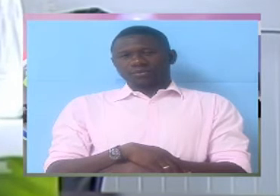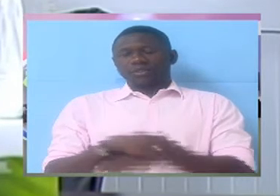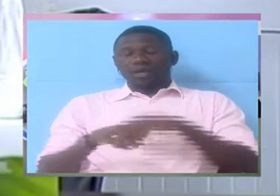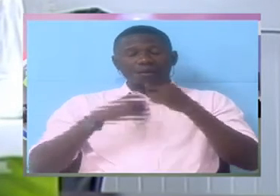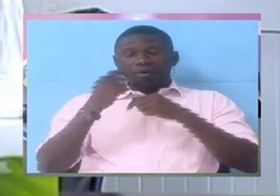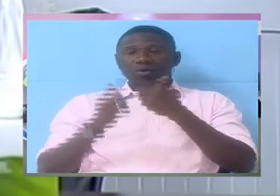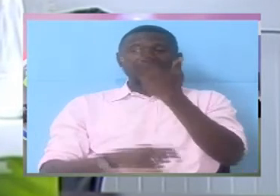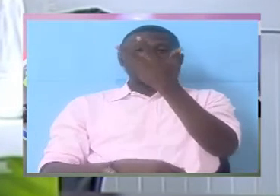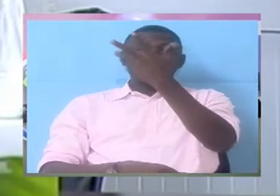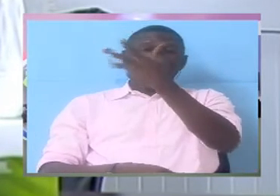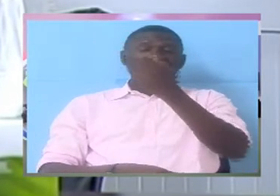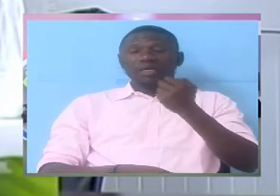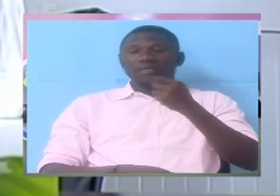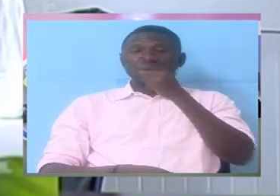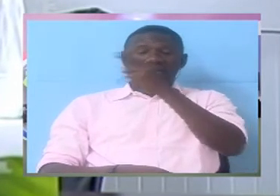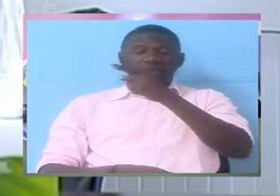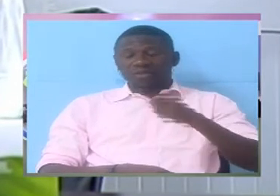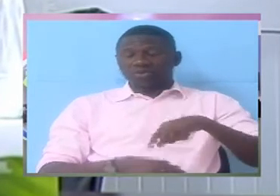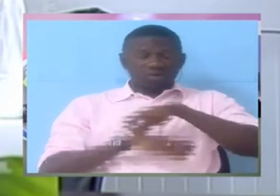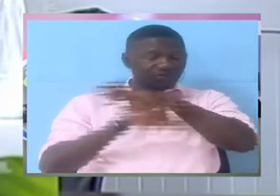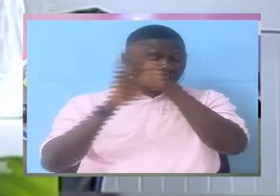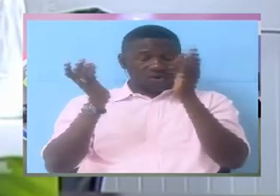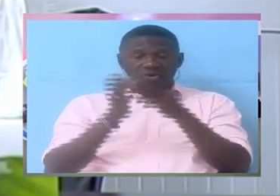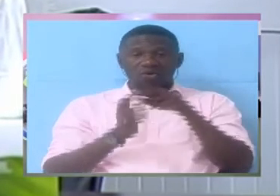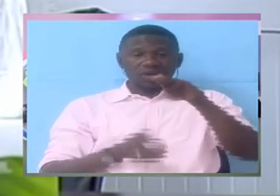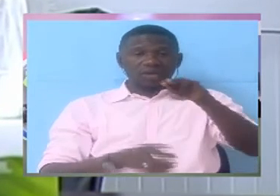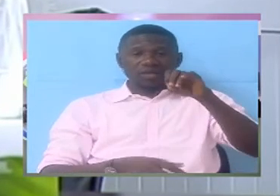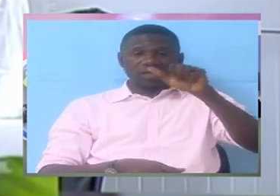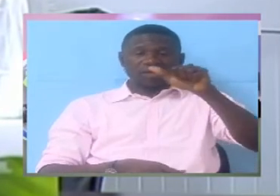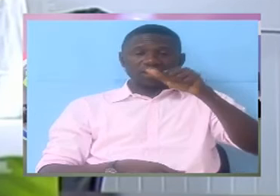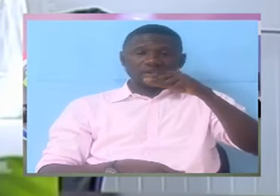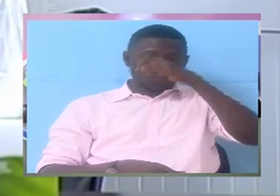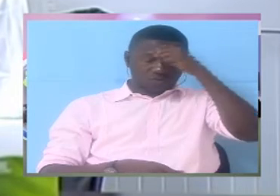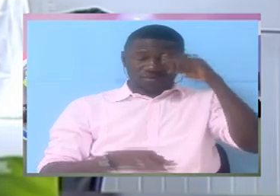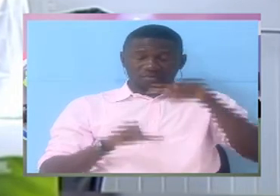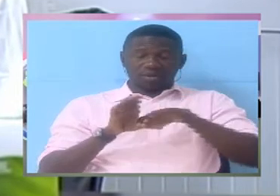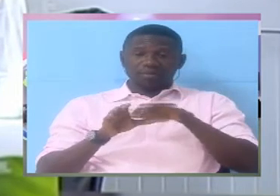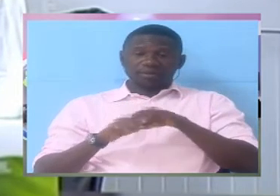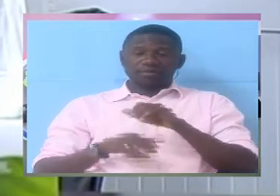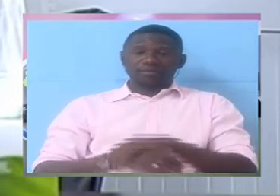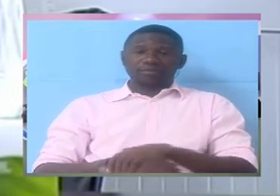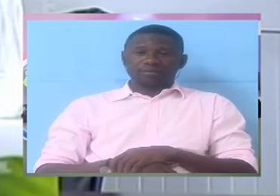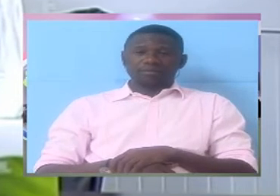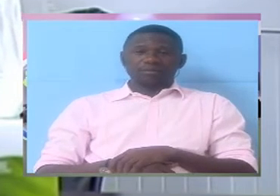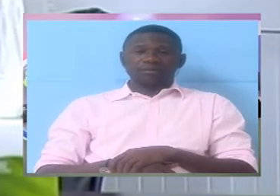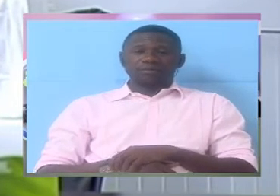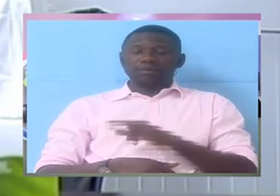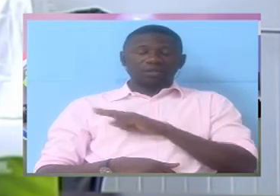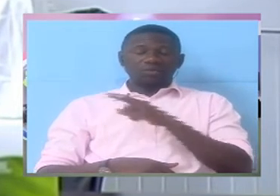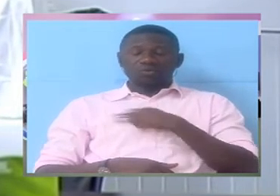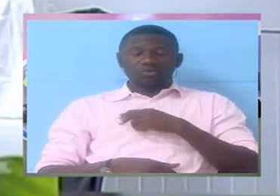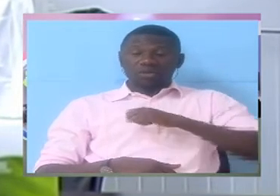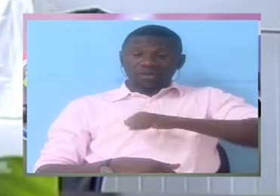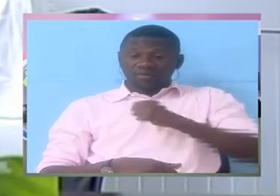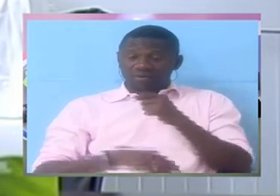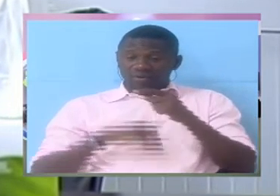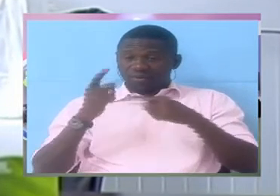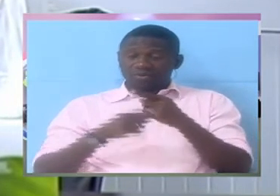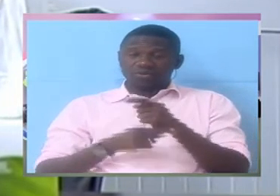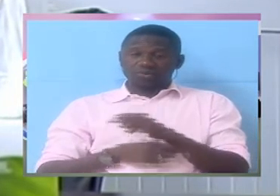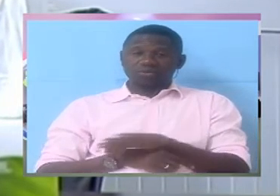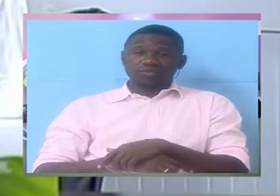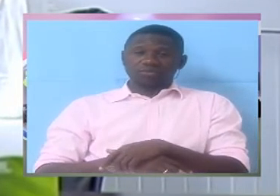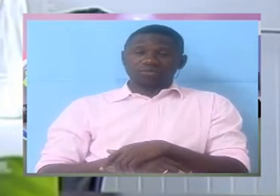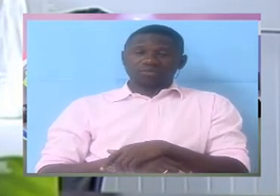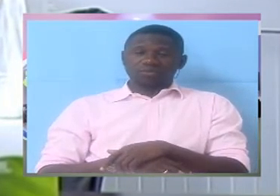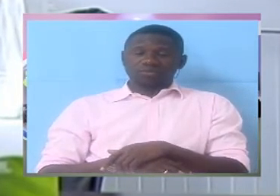us nim ke momu den tankonon to mume o be yakale. They cannot deny the fact. Ita wotonya ite